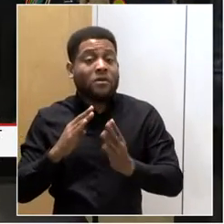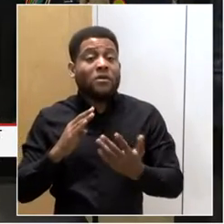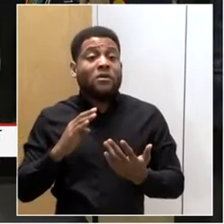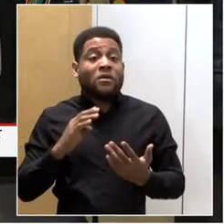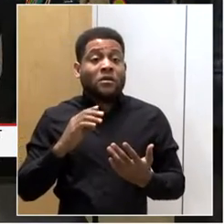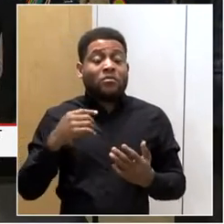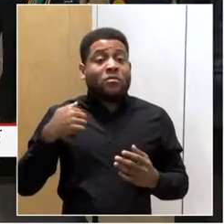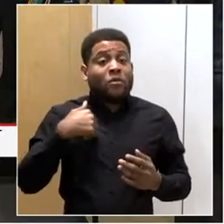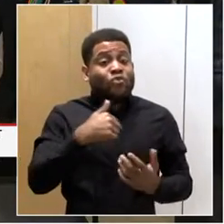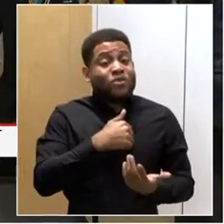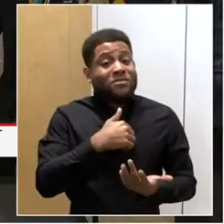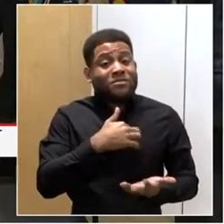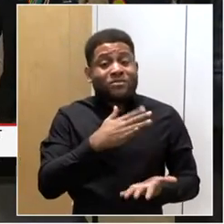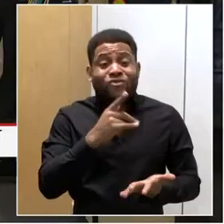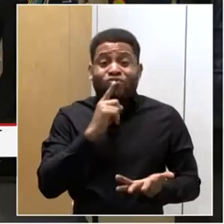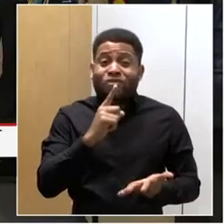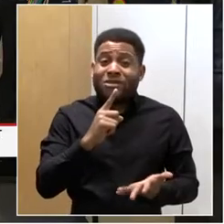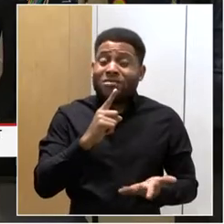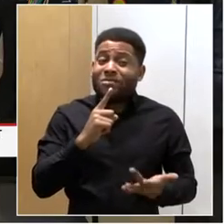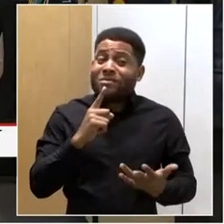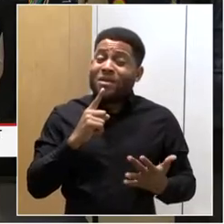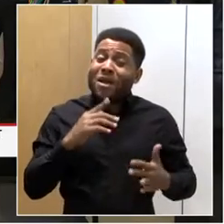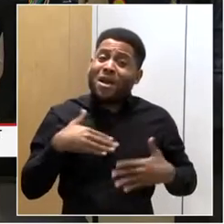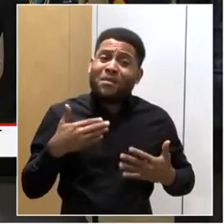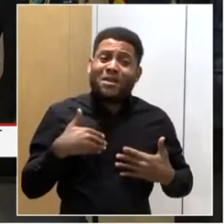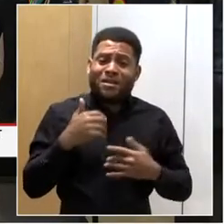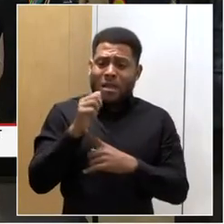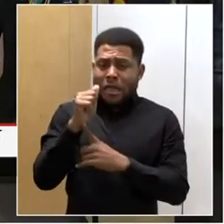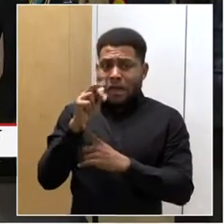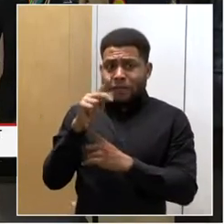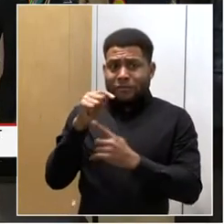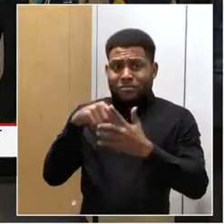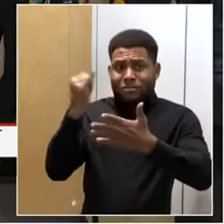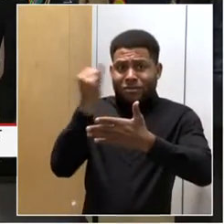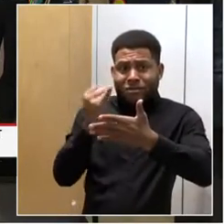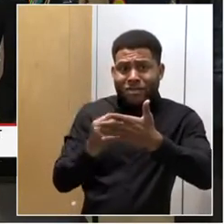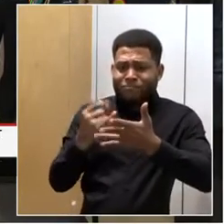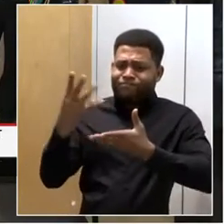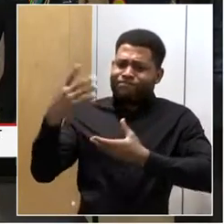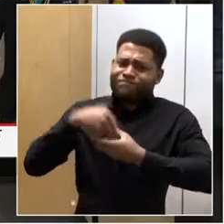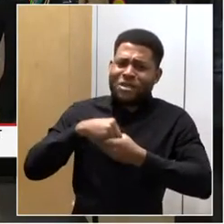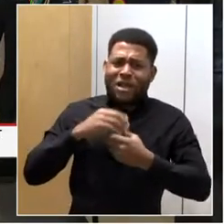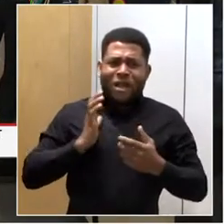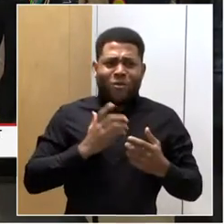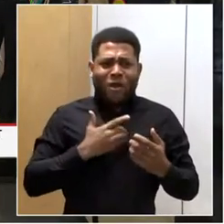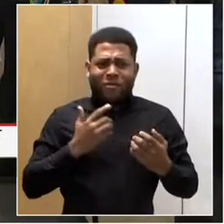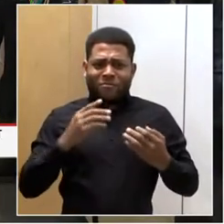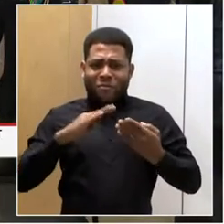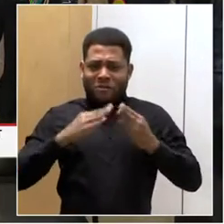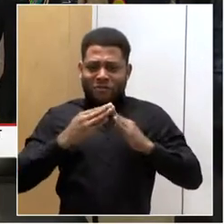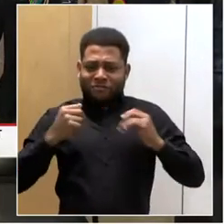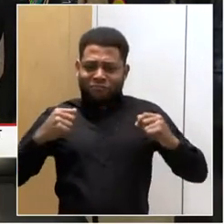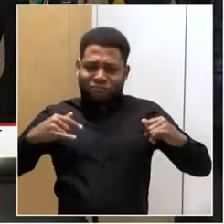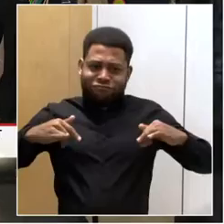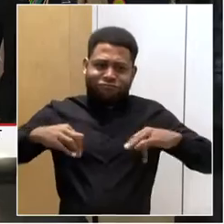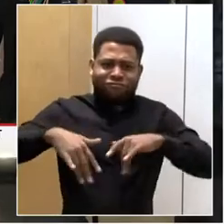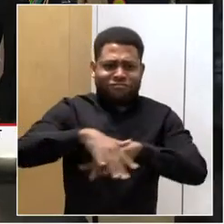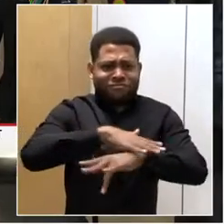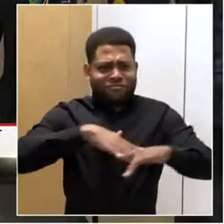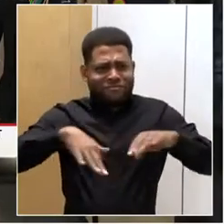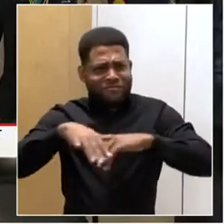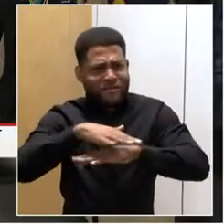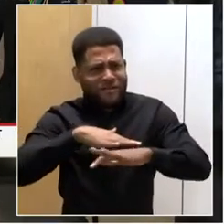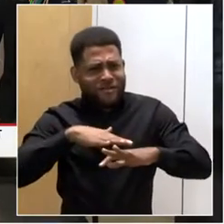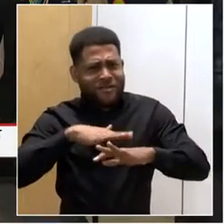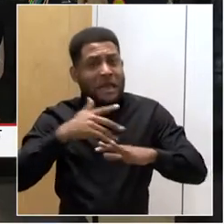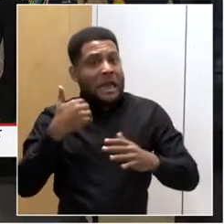that arts will play a huge part in our comeback. You know that with pop-up spaces like this